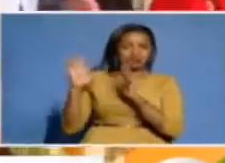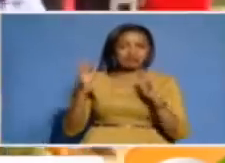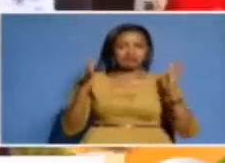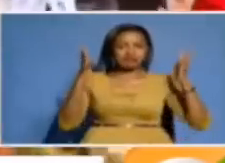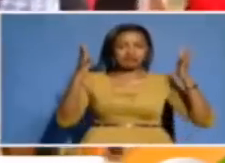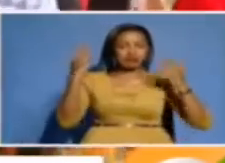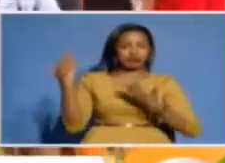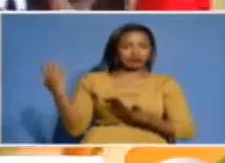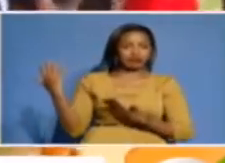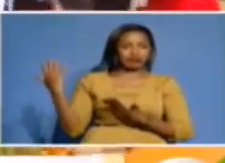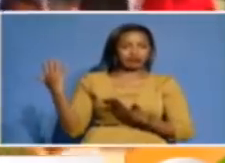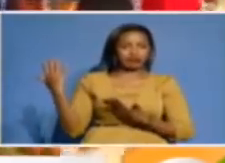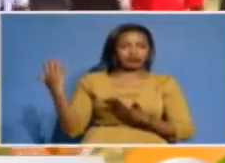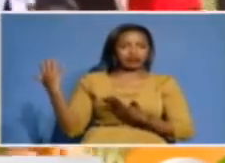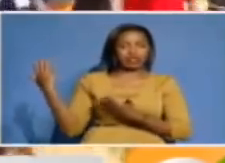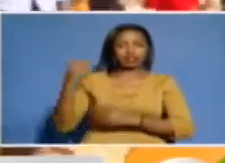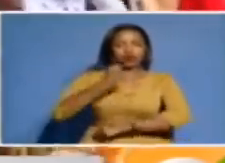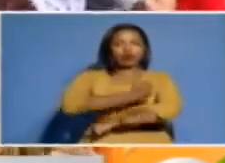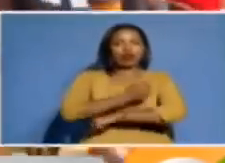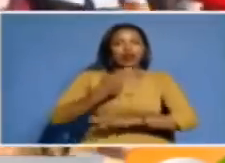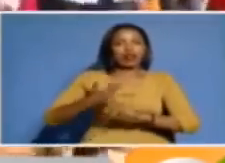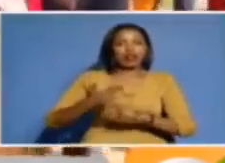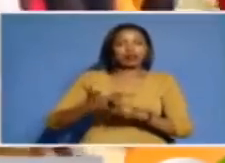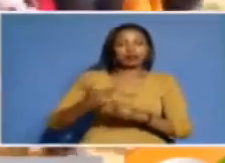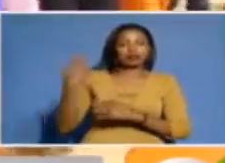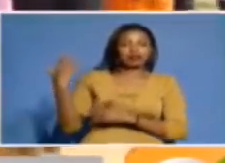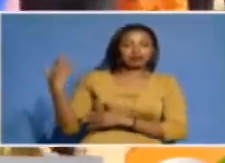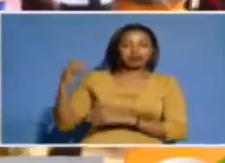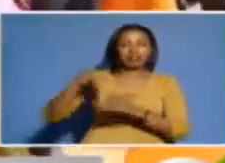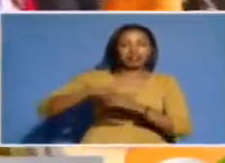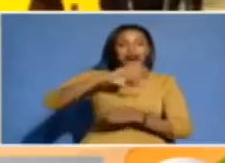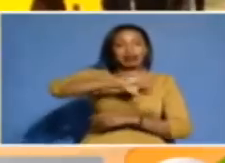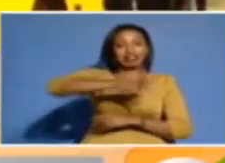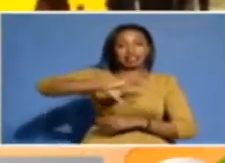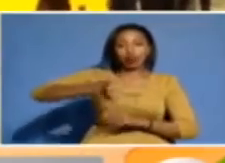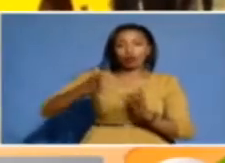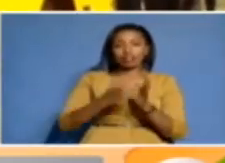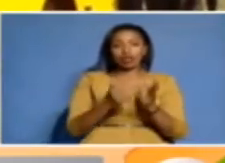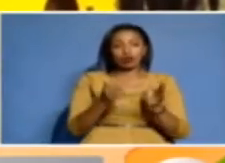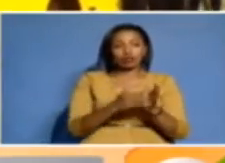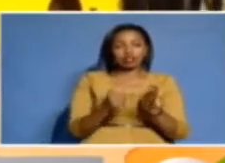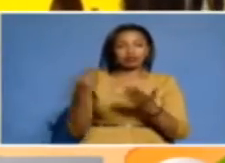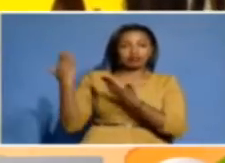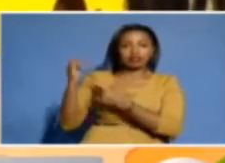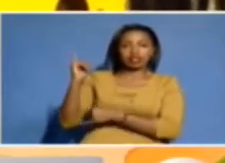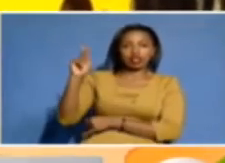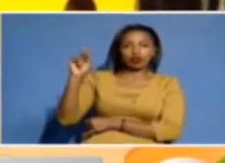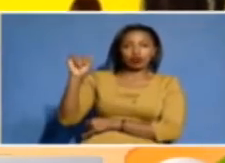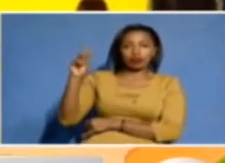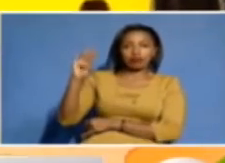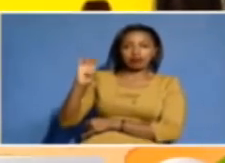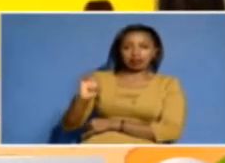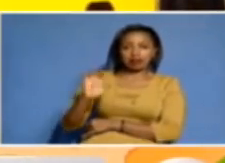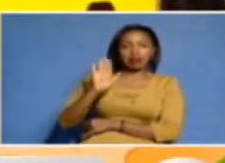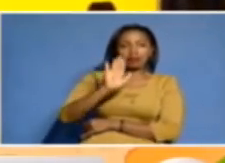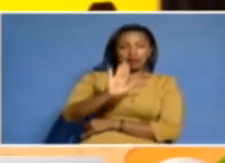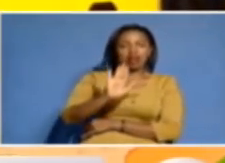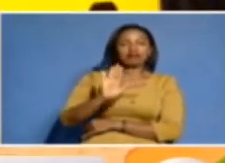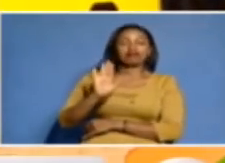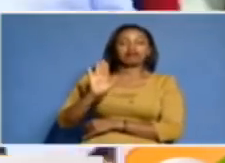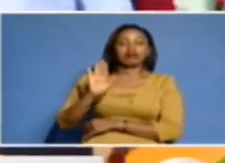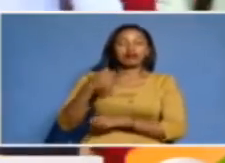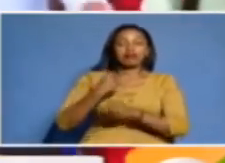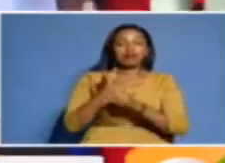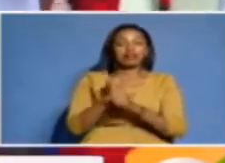Little is known of Ikombe Primary School in Nyata constituency, Machakos County. Their stellar performance taking giant private schools